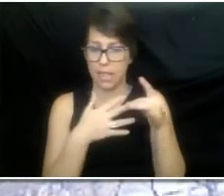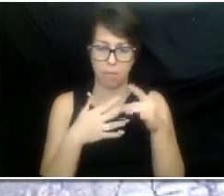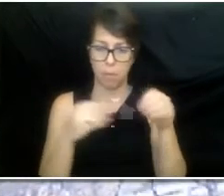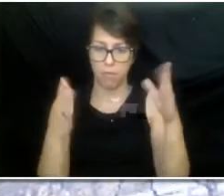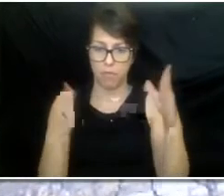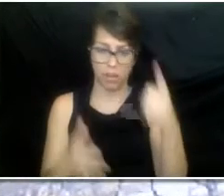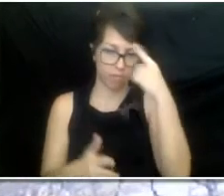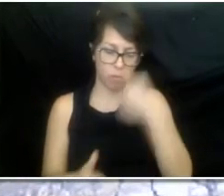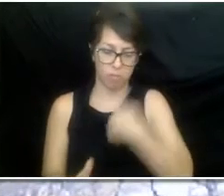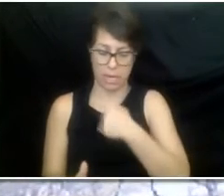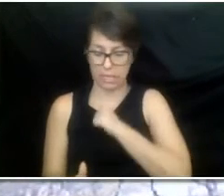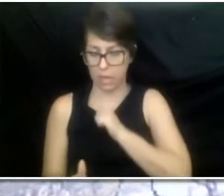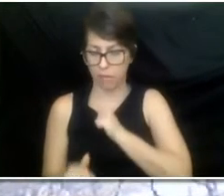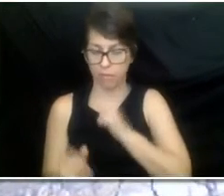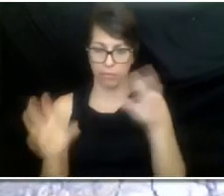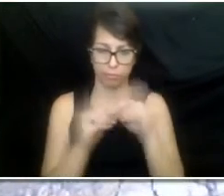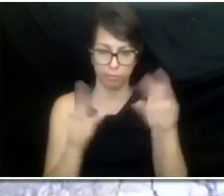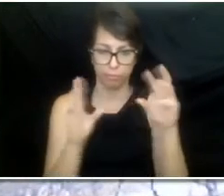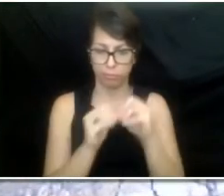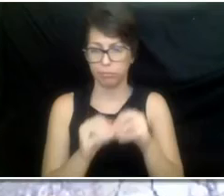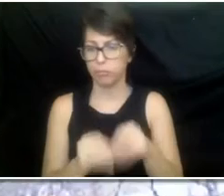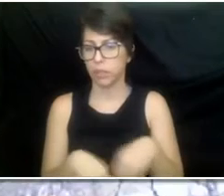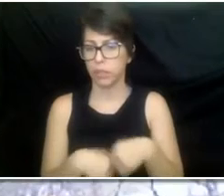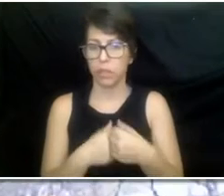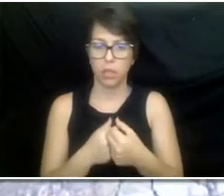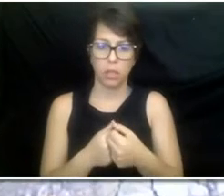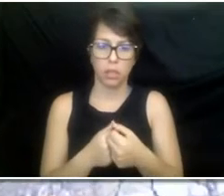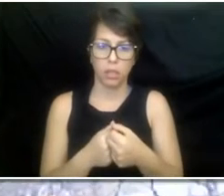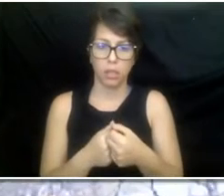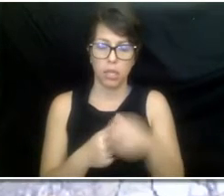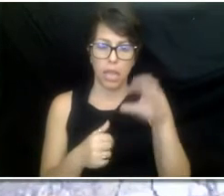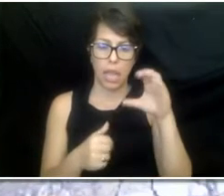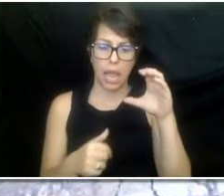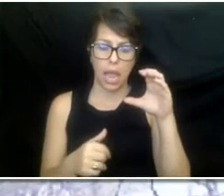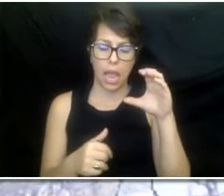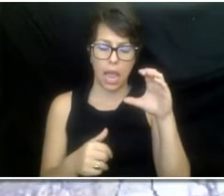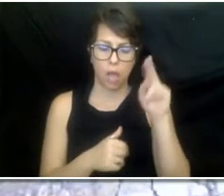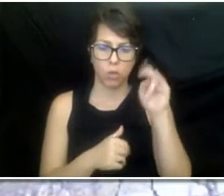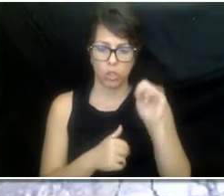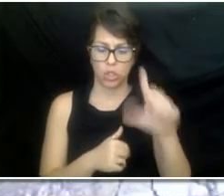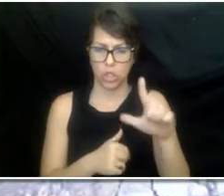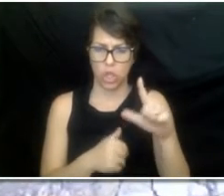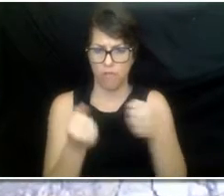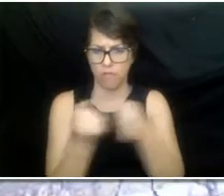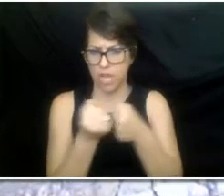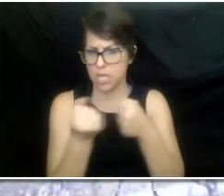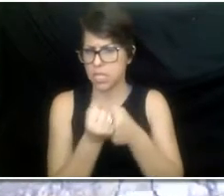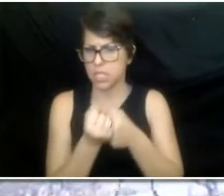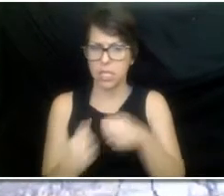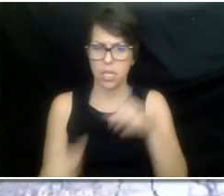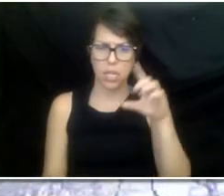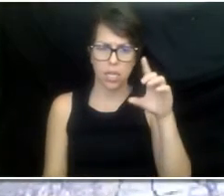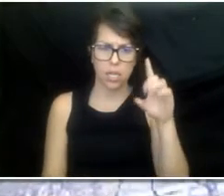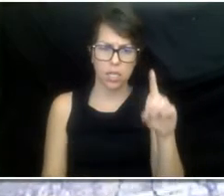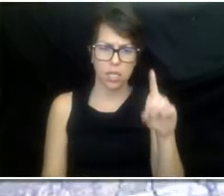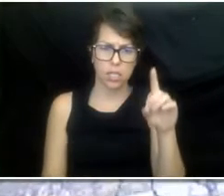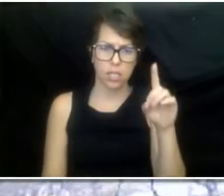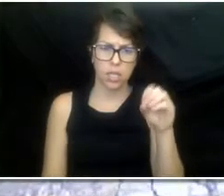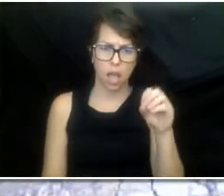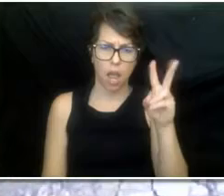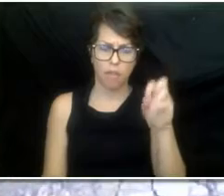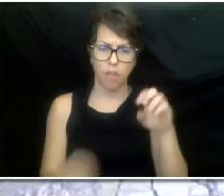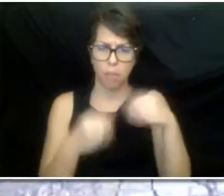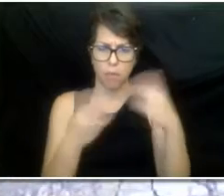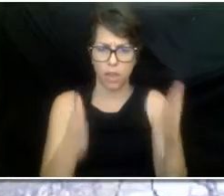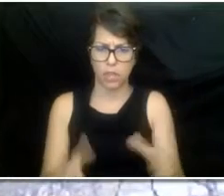short-term and longer term impacts of covid on survivors and will be continuing to process and analyze this in the coming